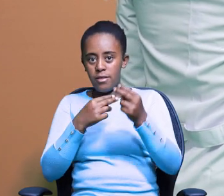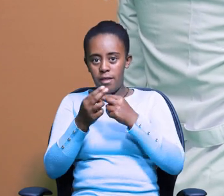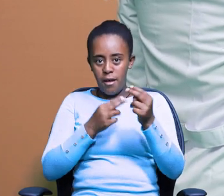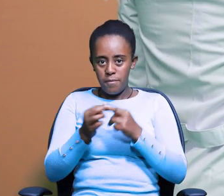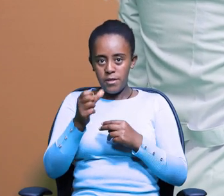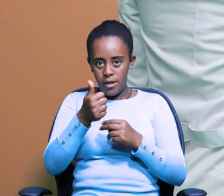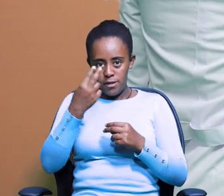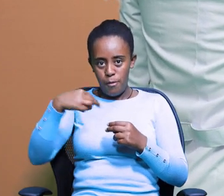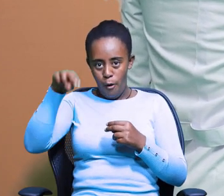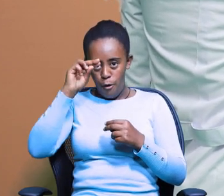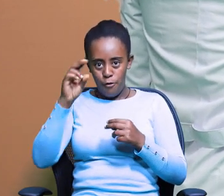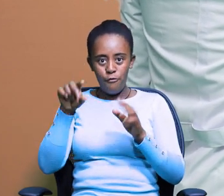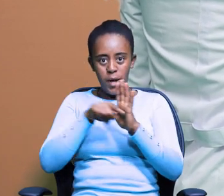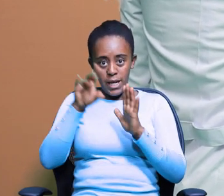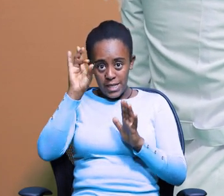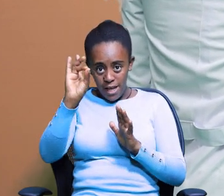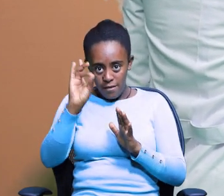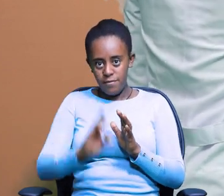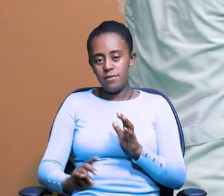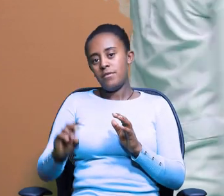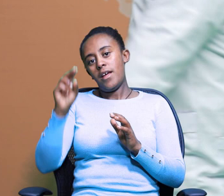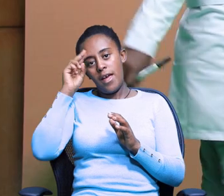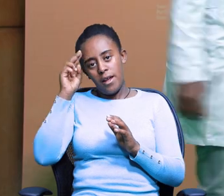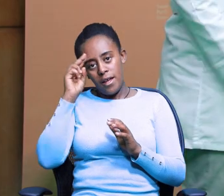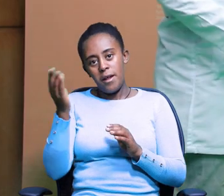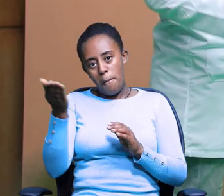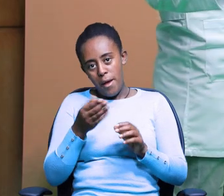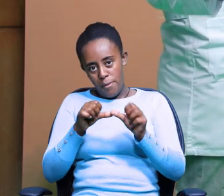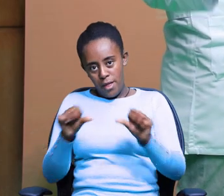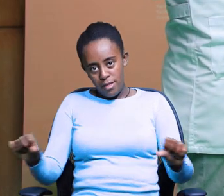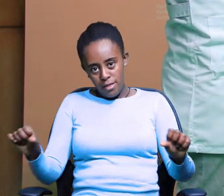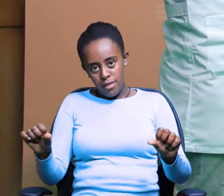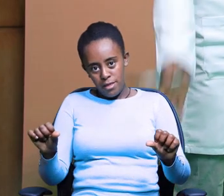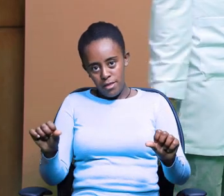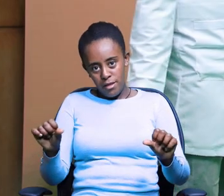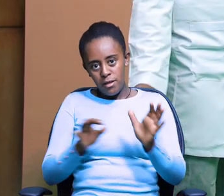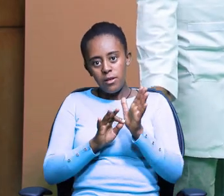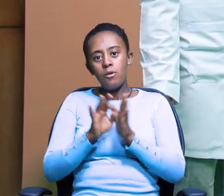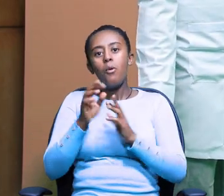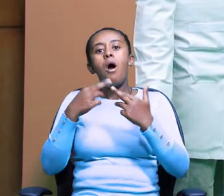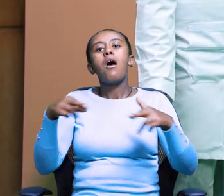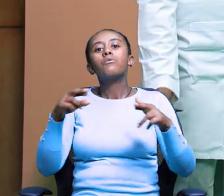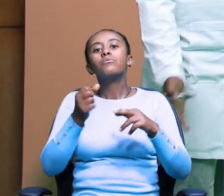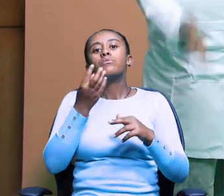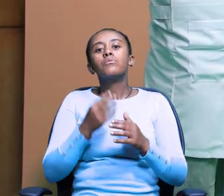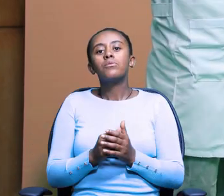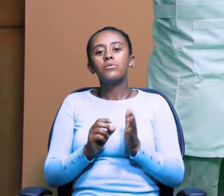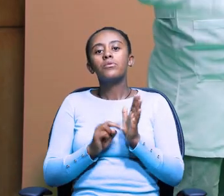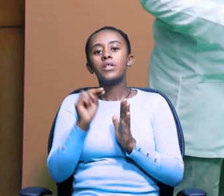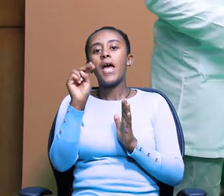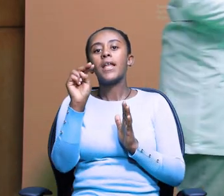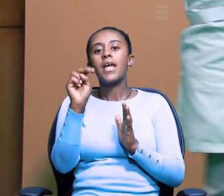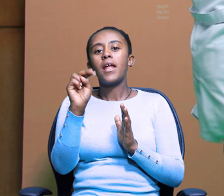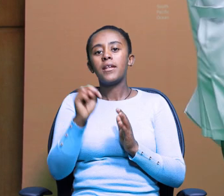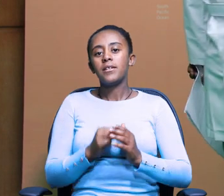the power of minus 7 Henry per meter. Who can tell me the number of turns of the wire? Number of turns